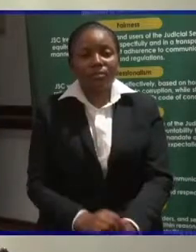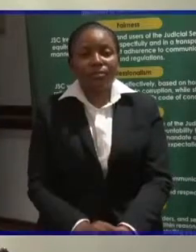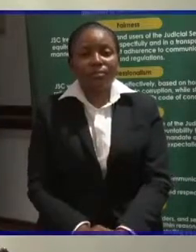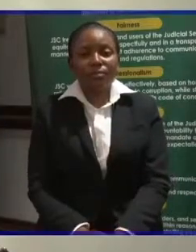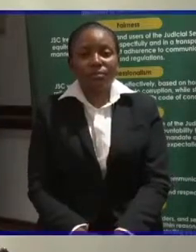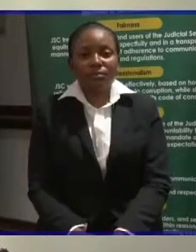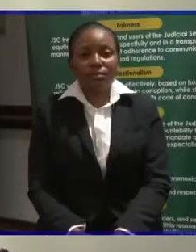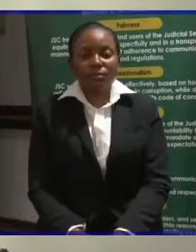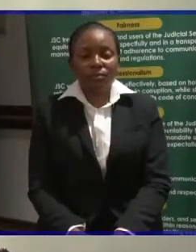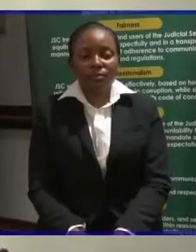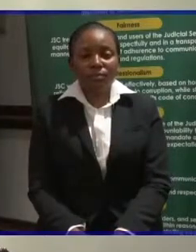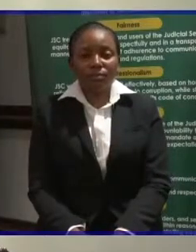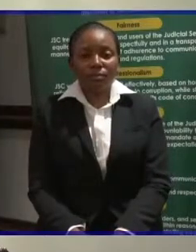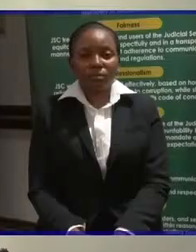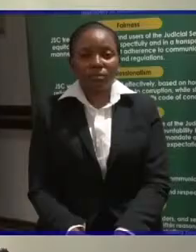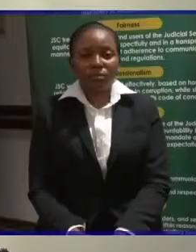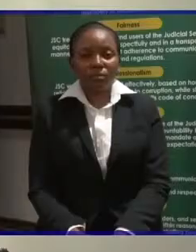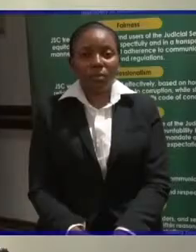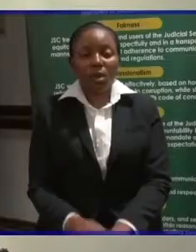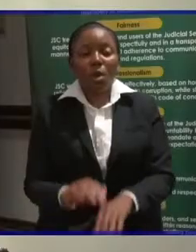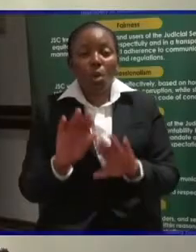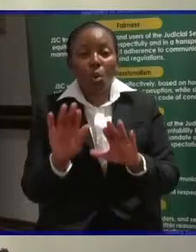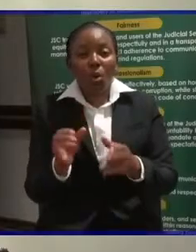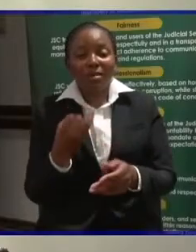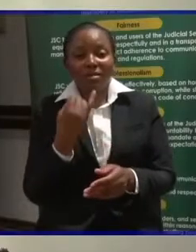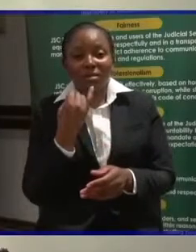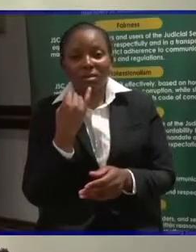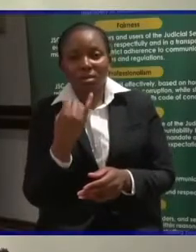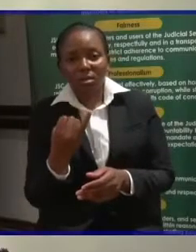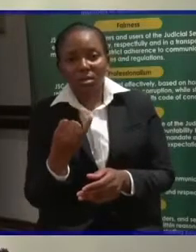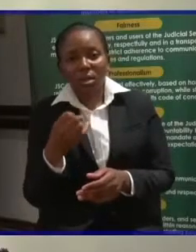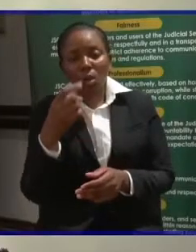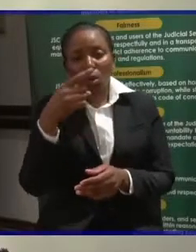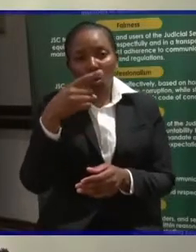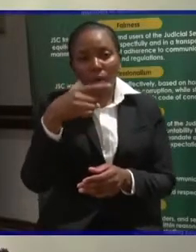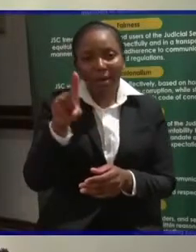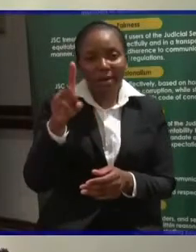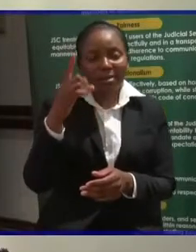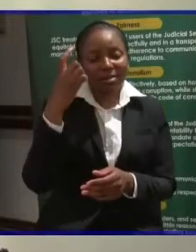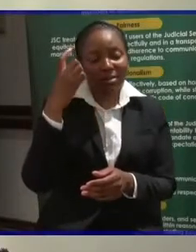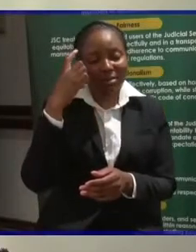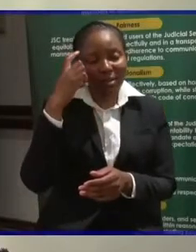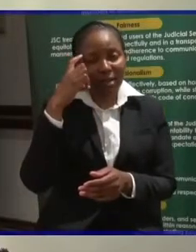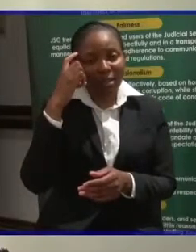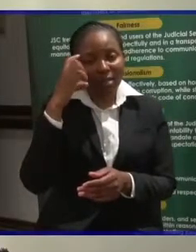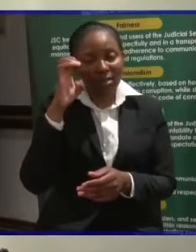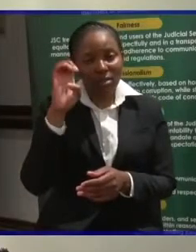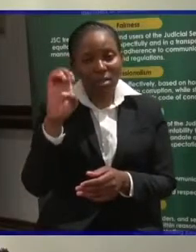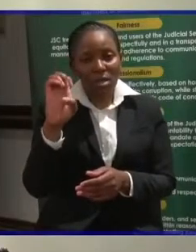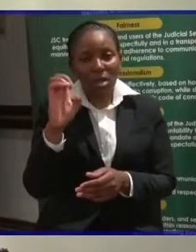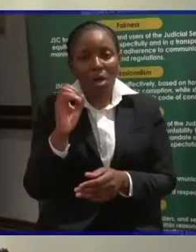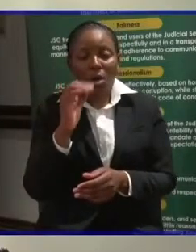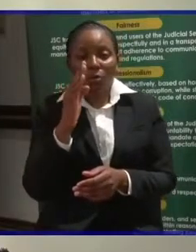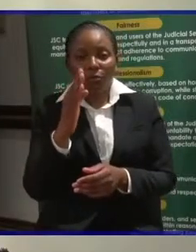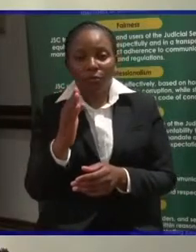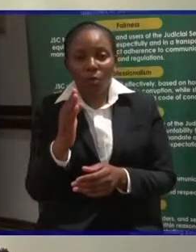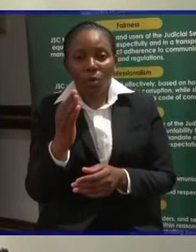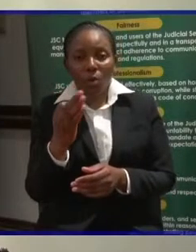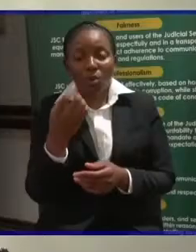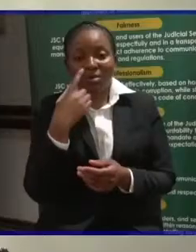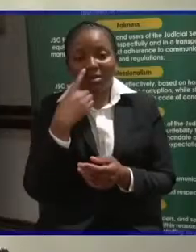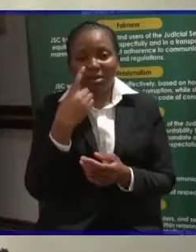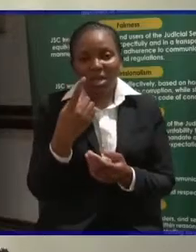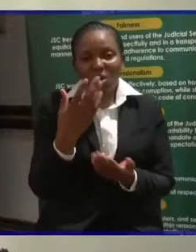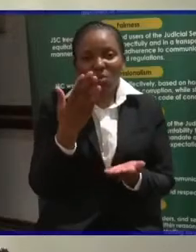Yes. All right. What is the appropriate test for determining whether